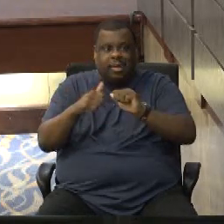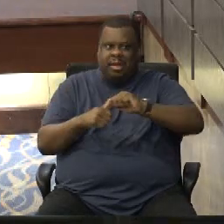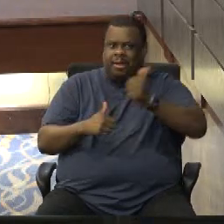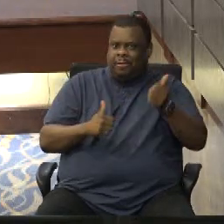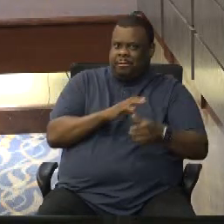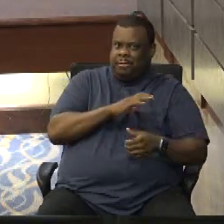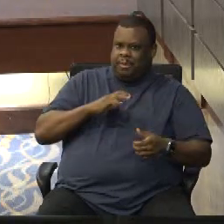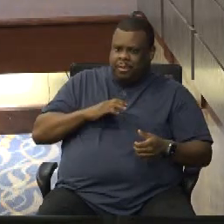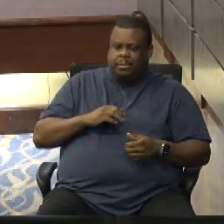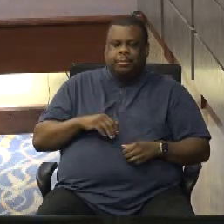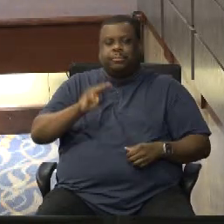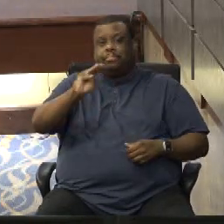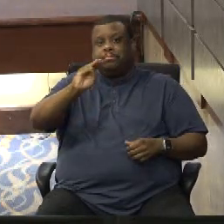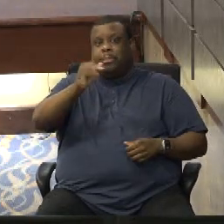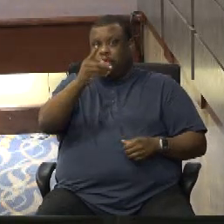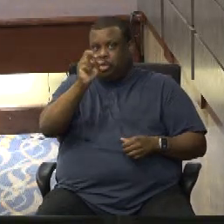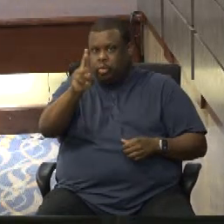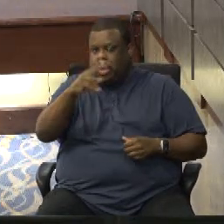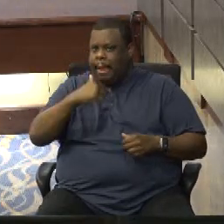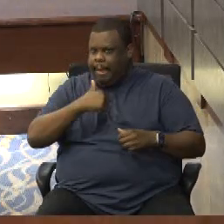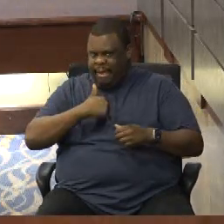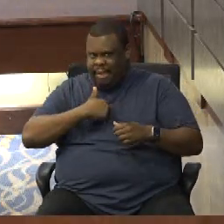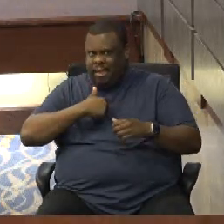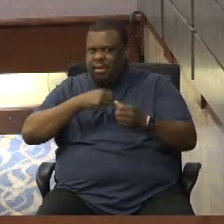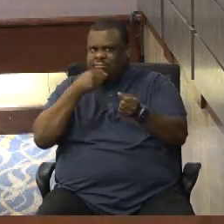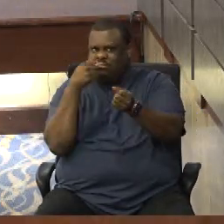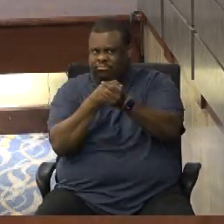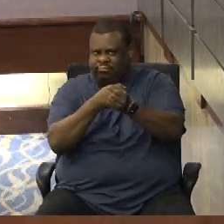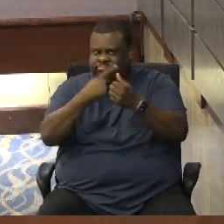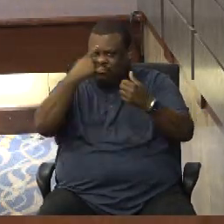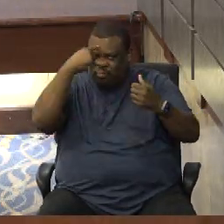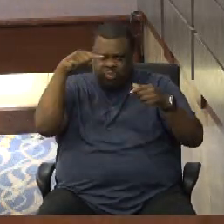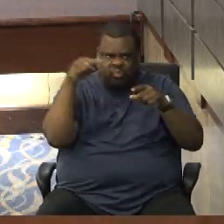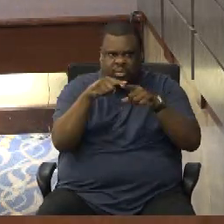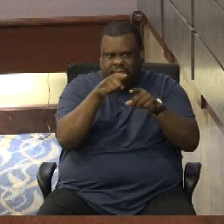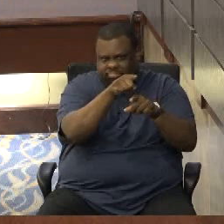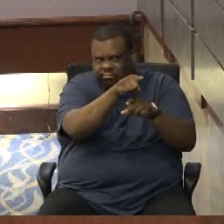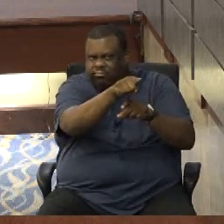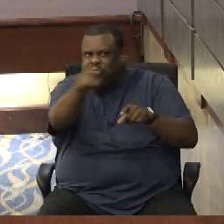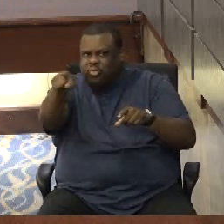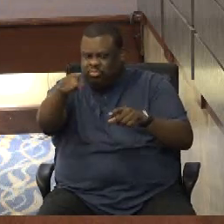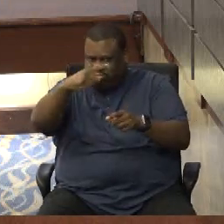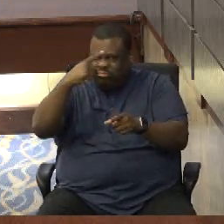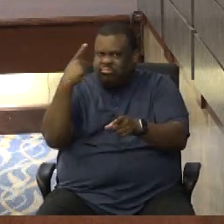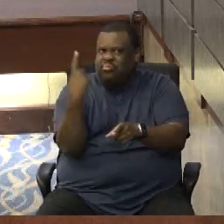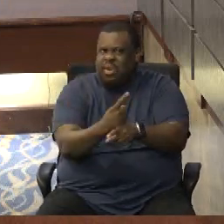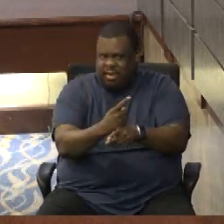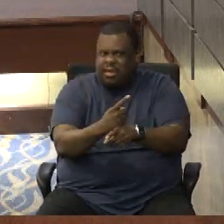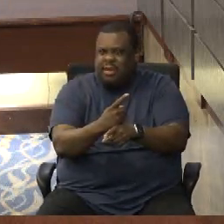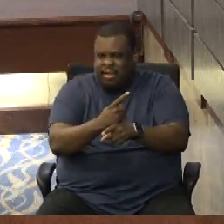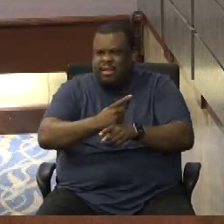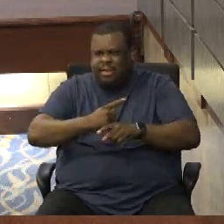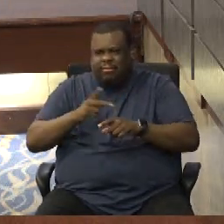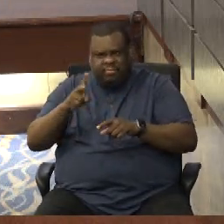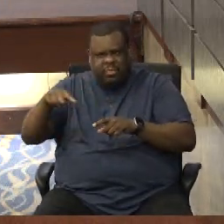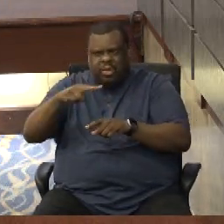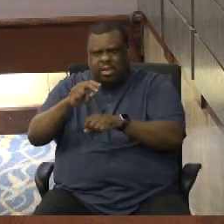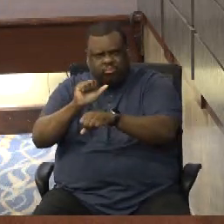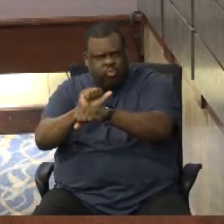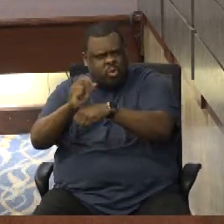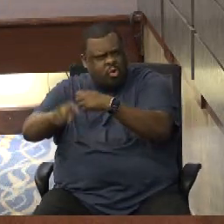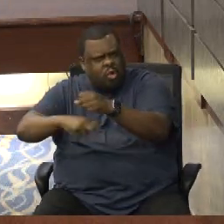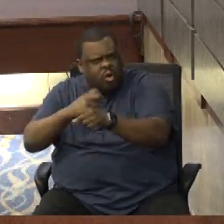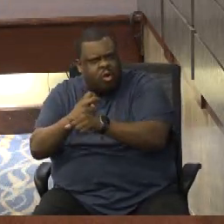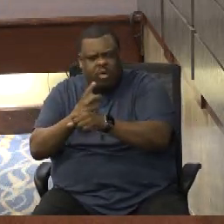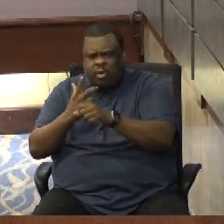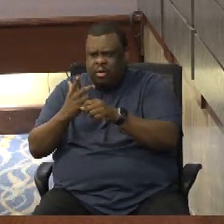think y'all said it well. It was an incredibly important day, a meaningful day, and we can never forget our history. It defines who we are today. And I